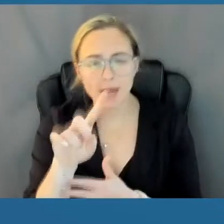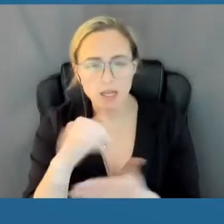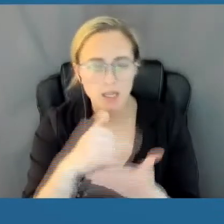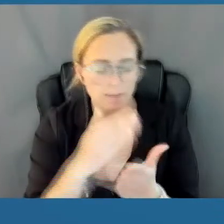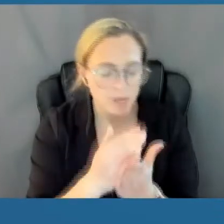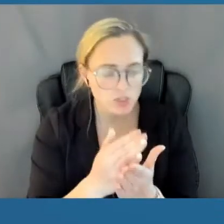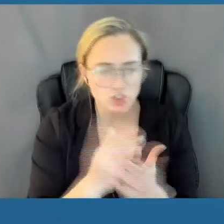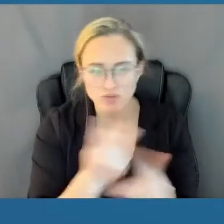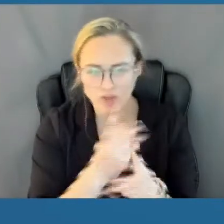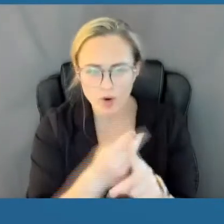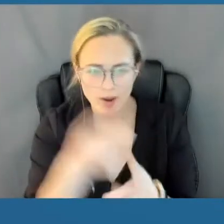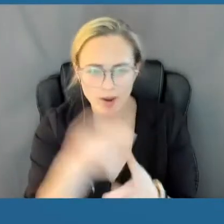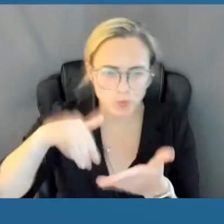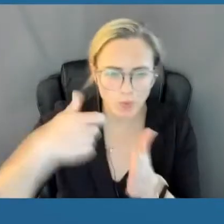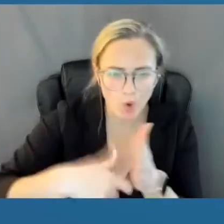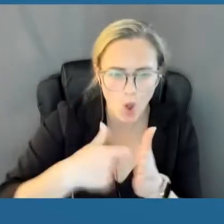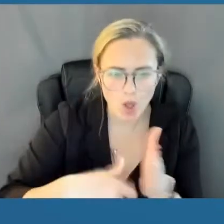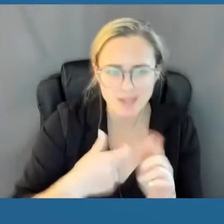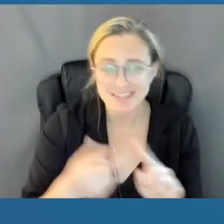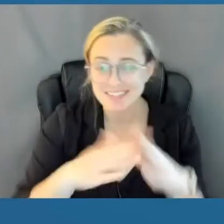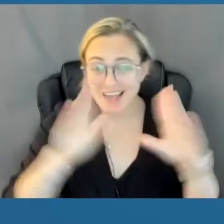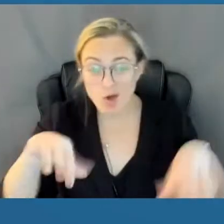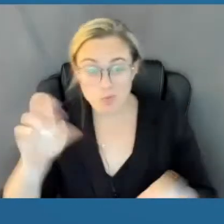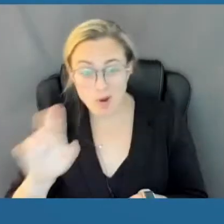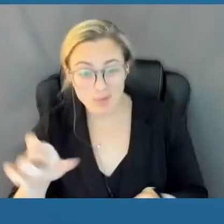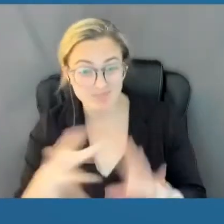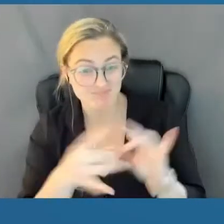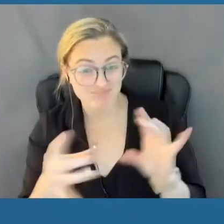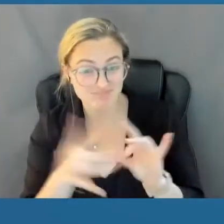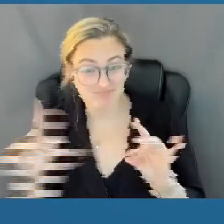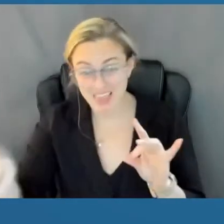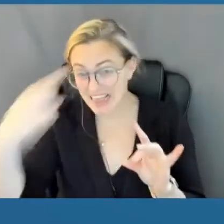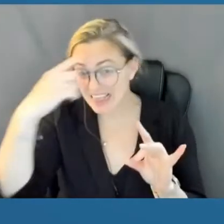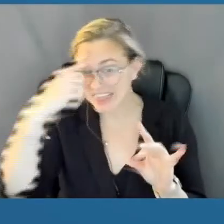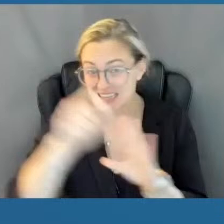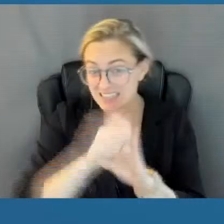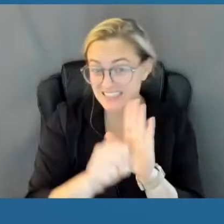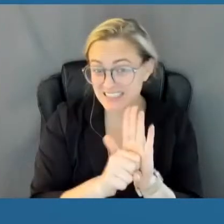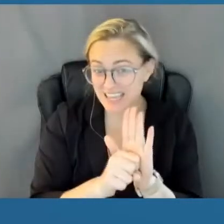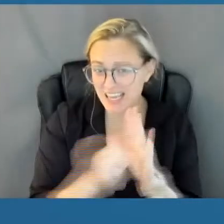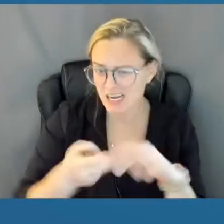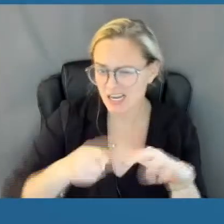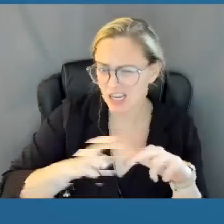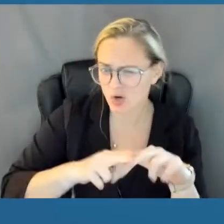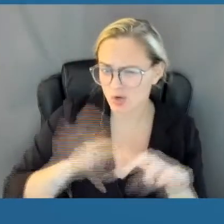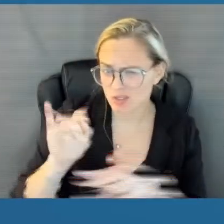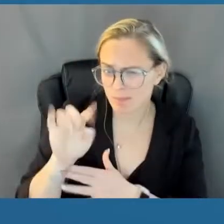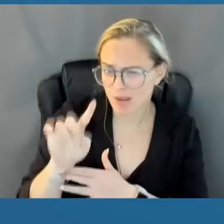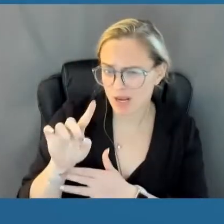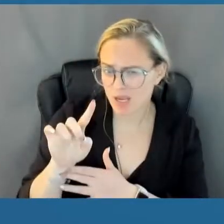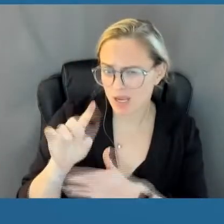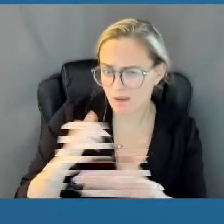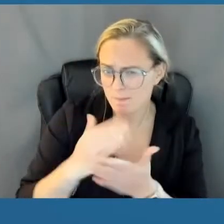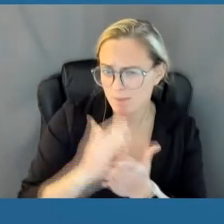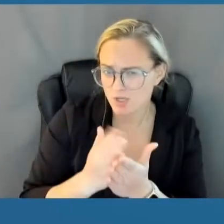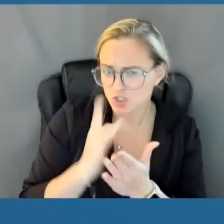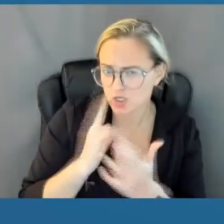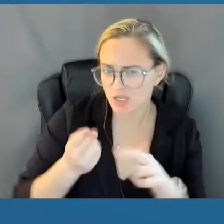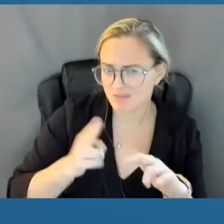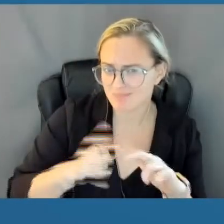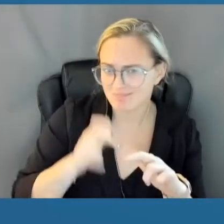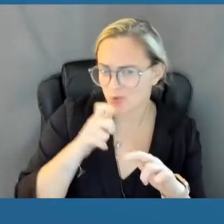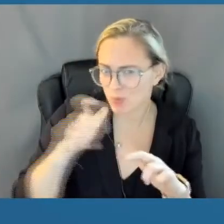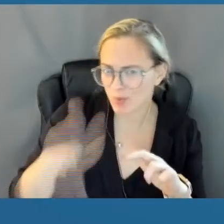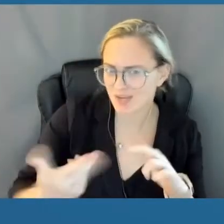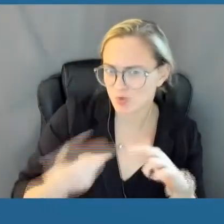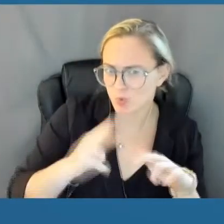Republicans have spoken about how they think the state's increase in the Medicaid budget is going up unnecessarily, and